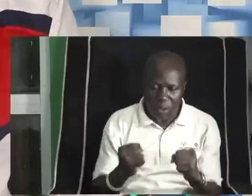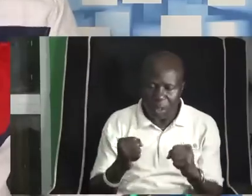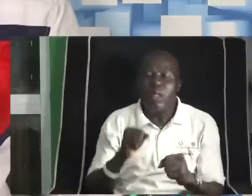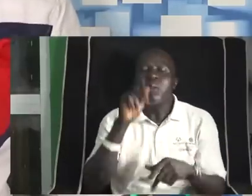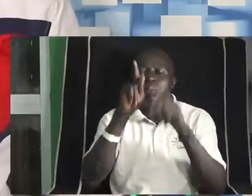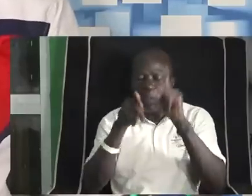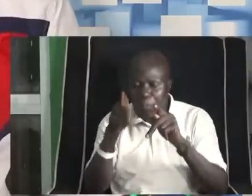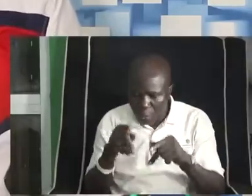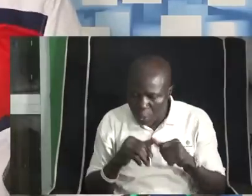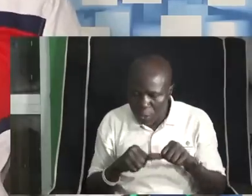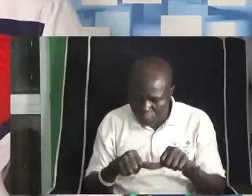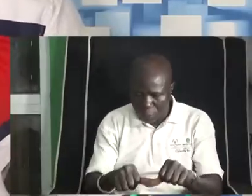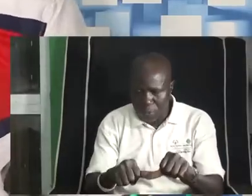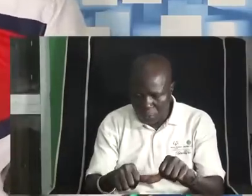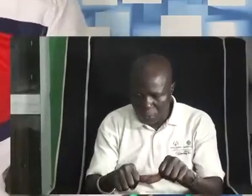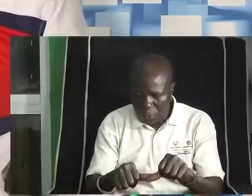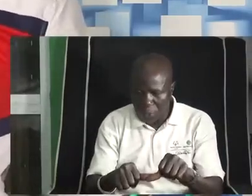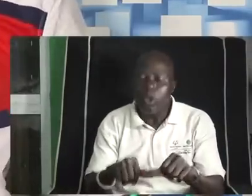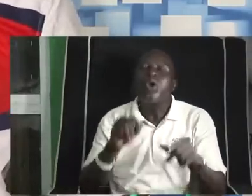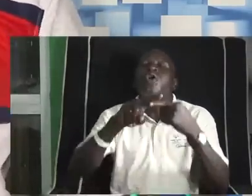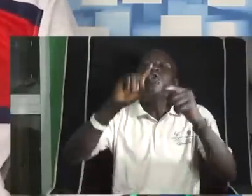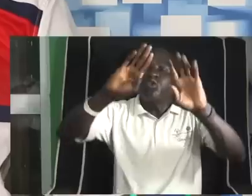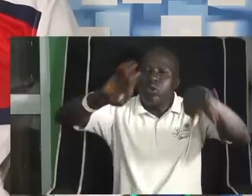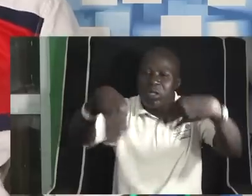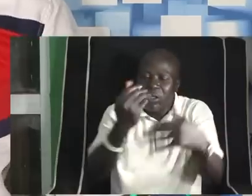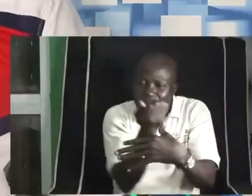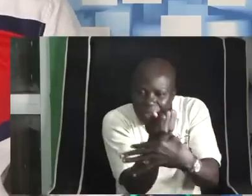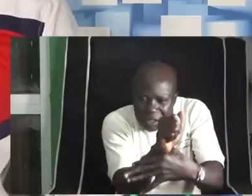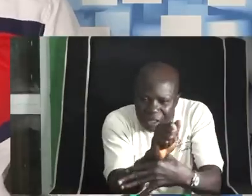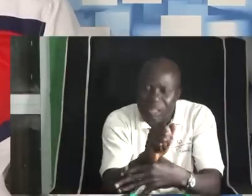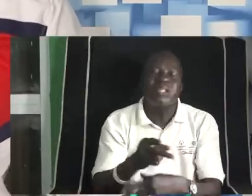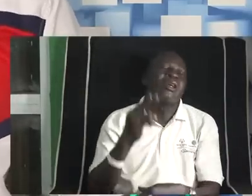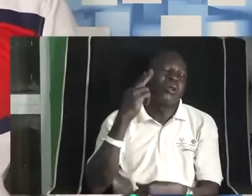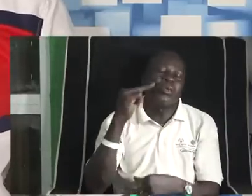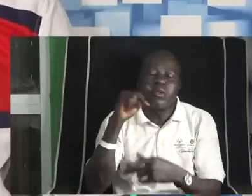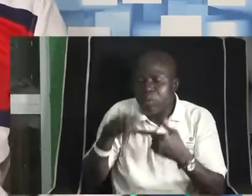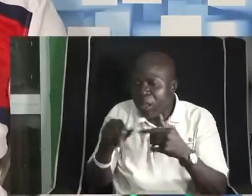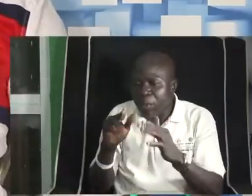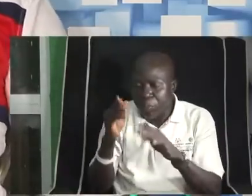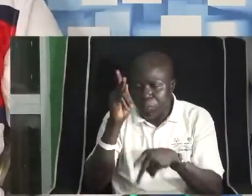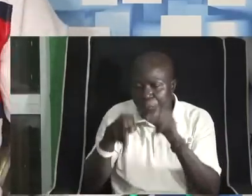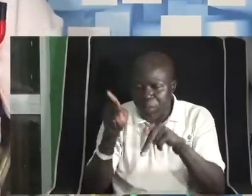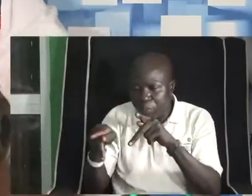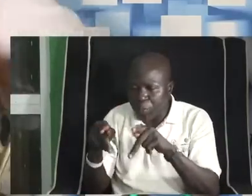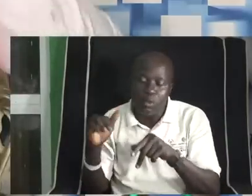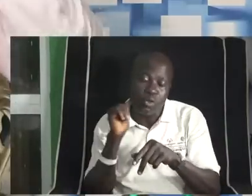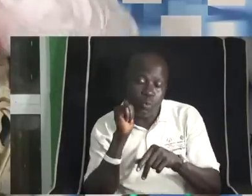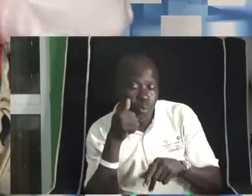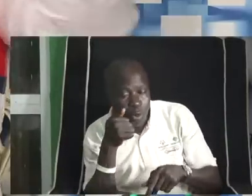And one must follow. Give honey to my people. And